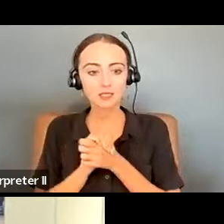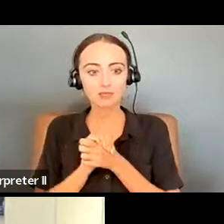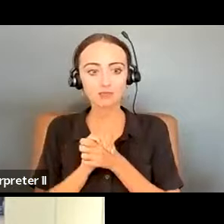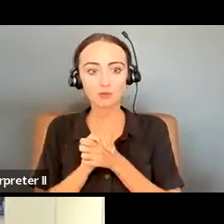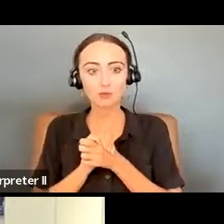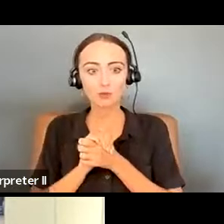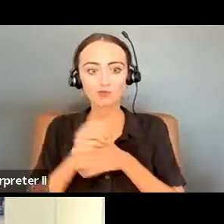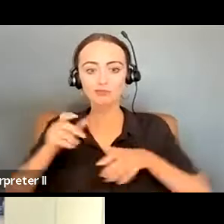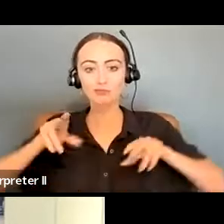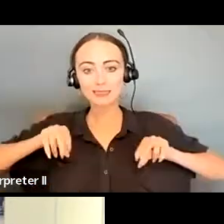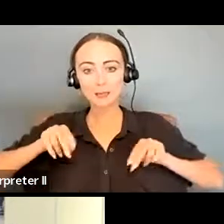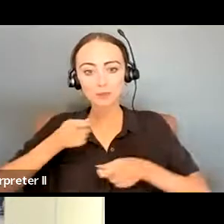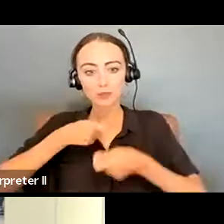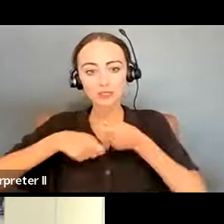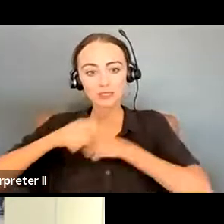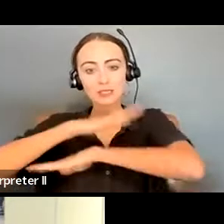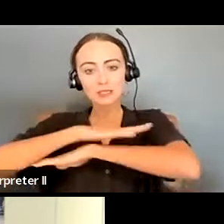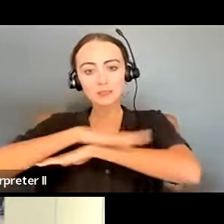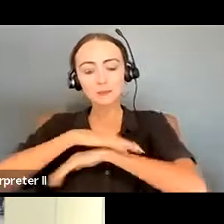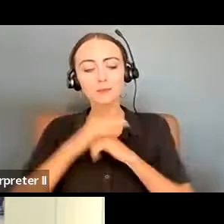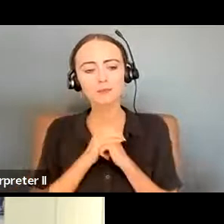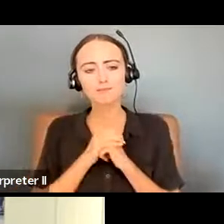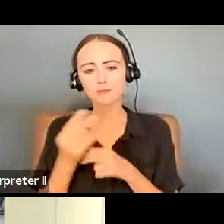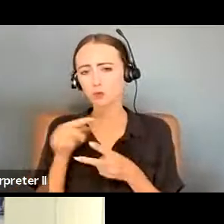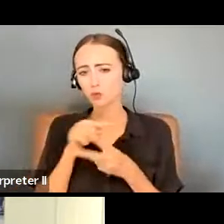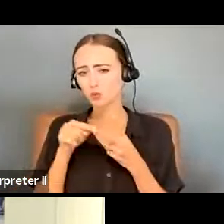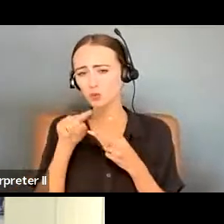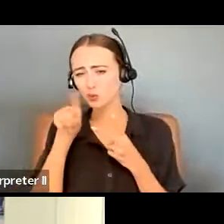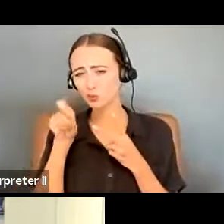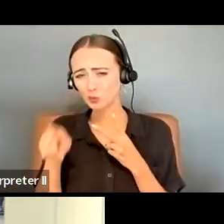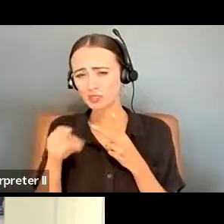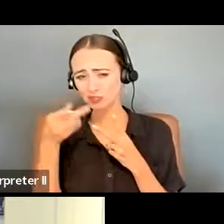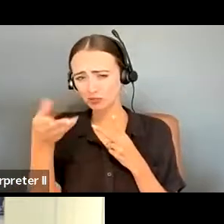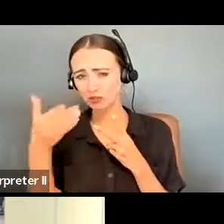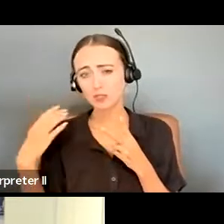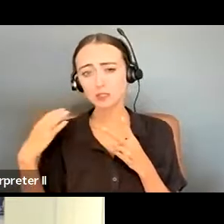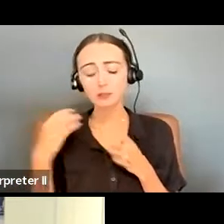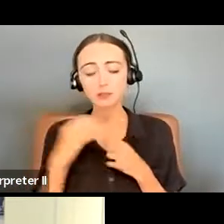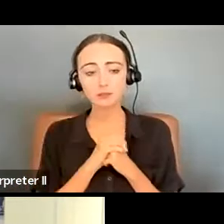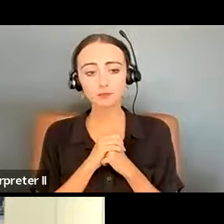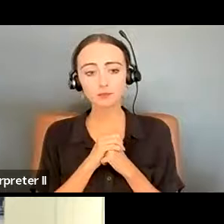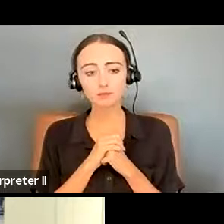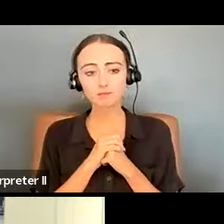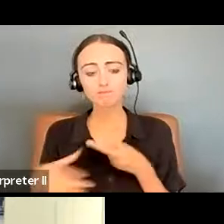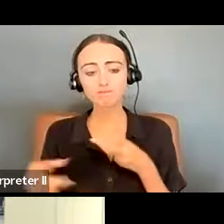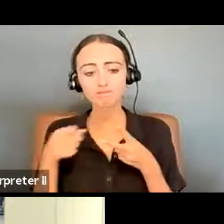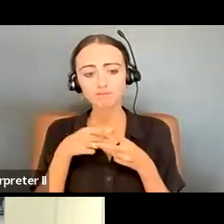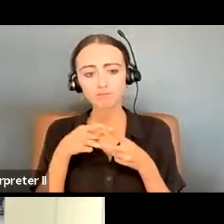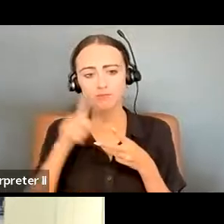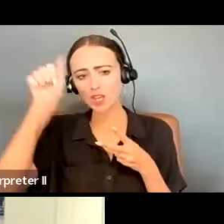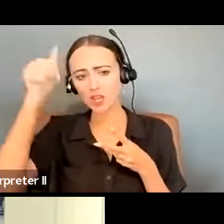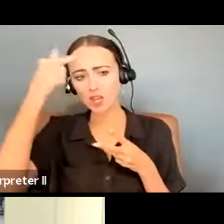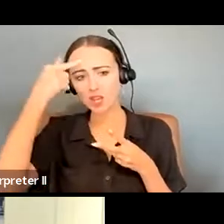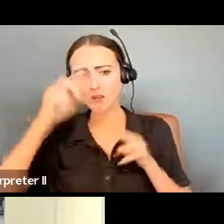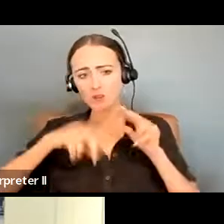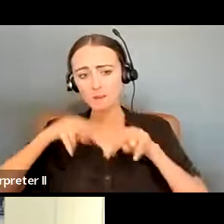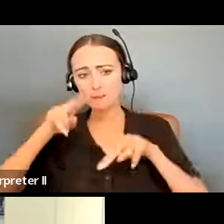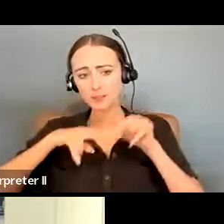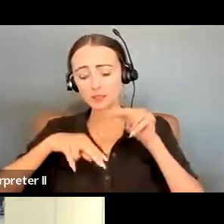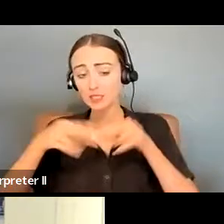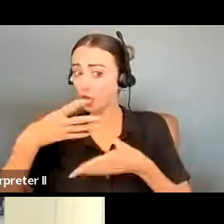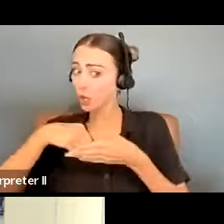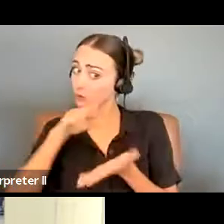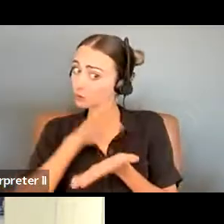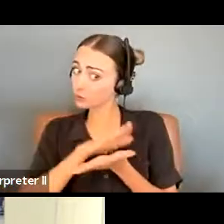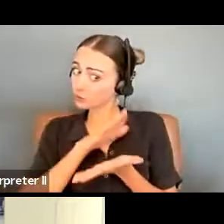changing tables. I just had two questions for you, Chairman. One, do government buildings include